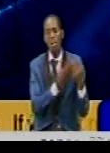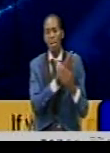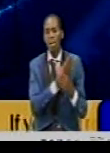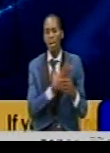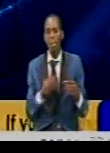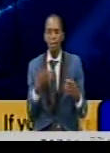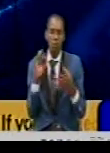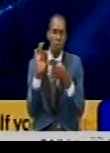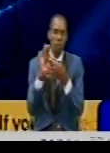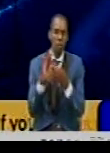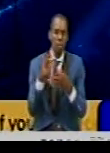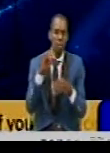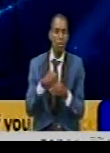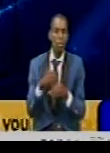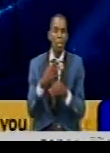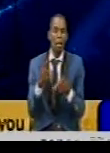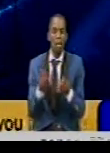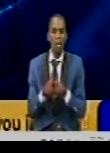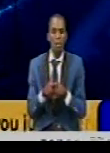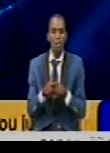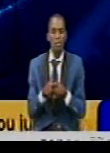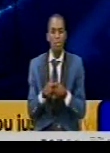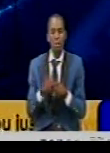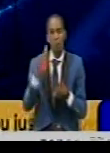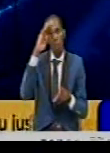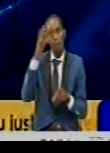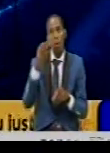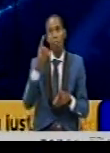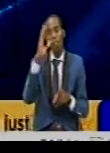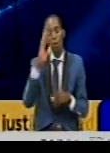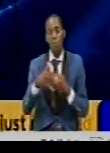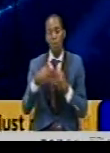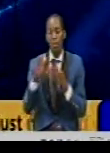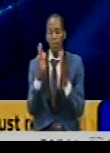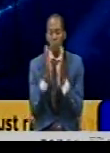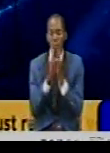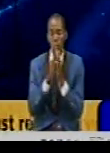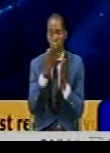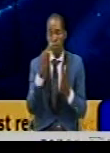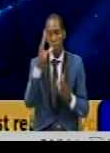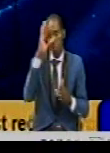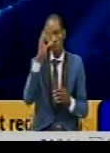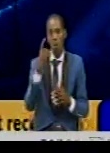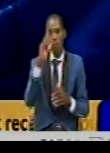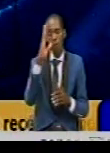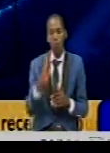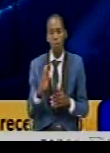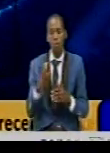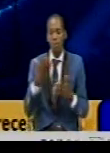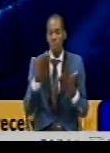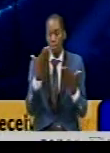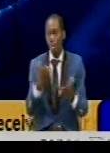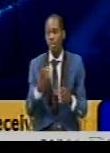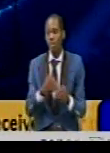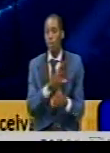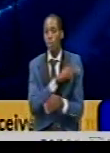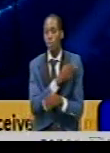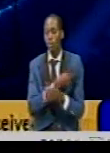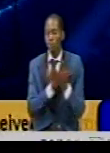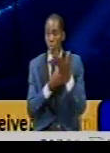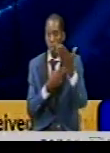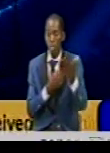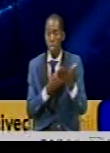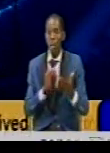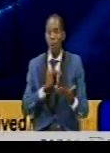and connected it as the man of God was praying. And children of God, after the prayers of the man of